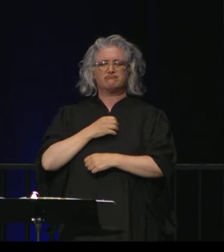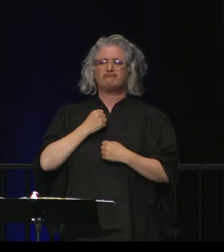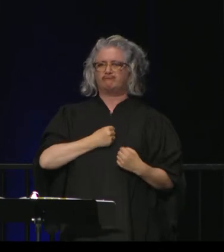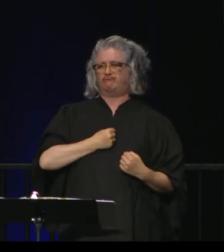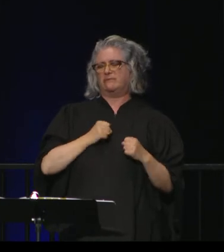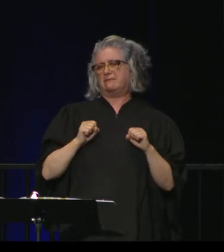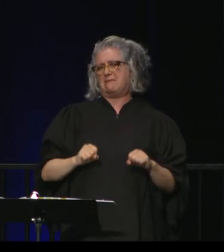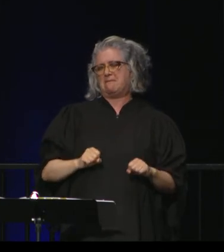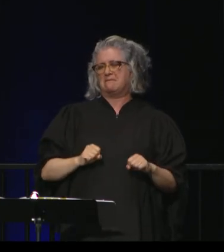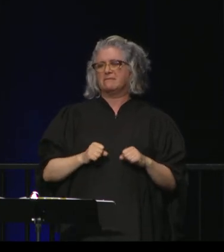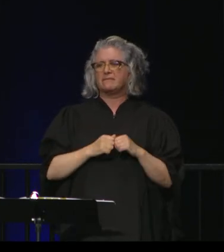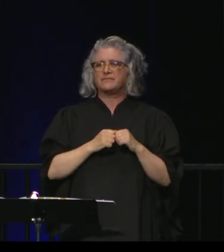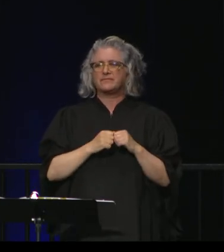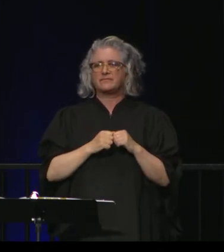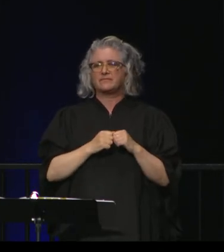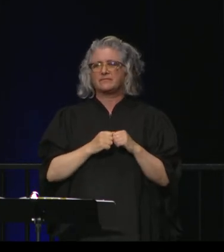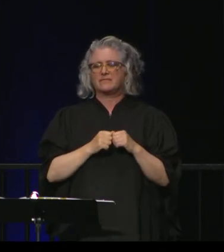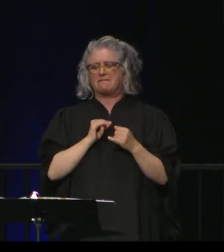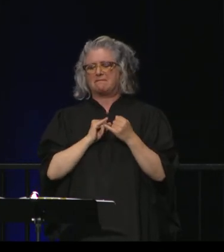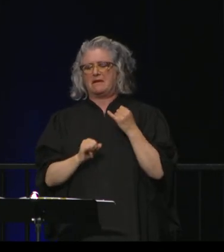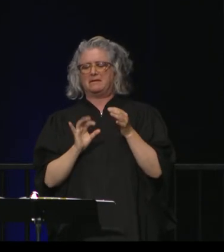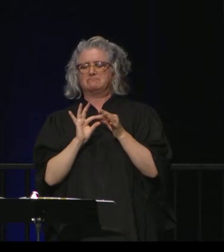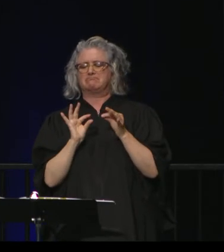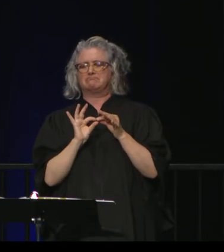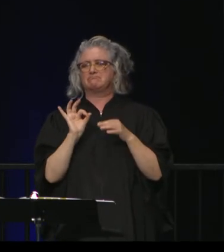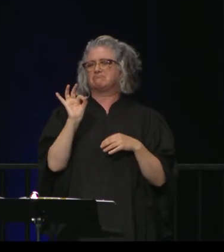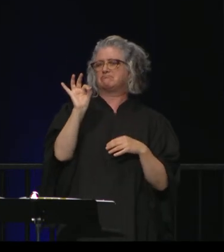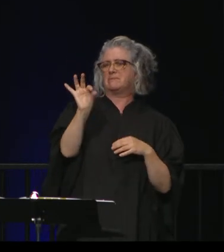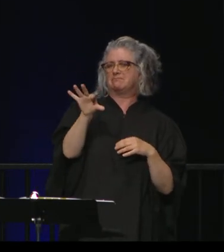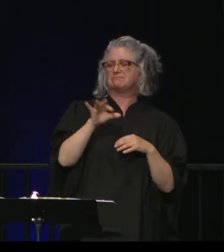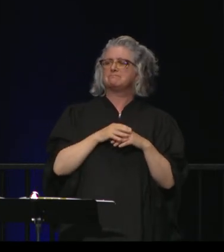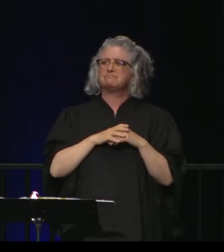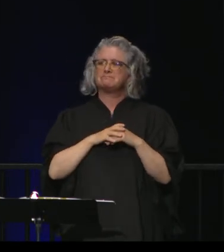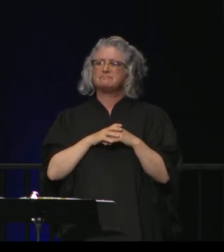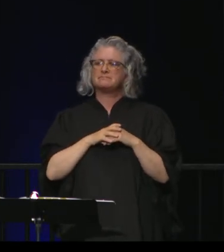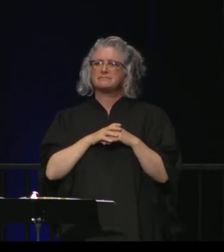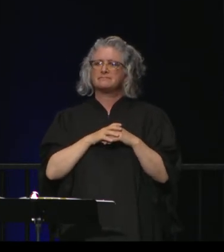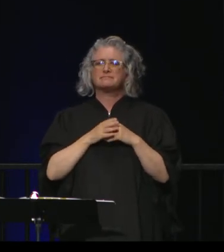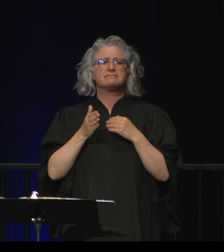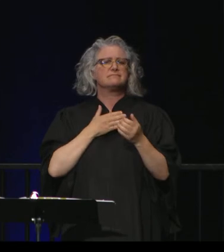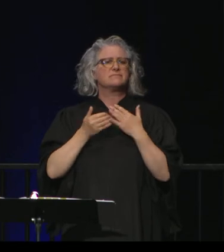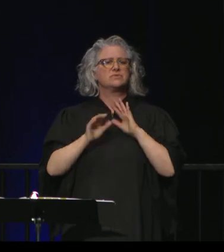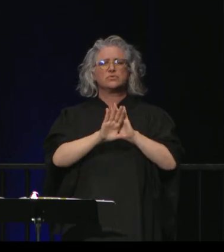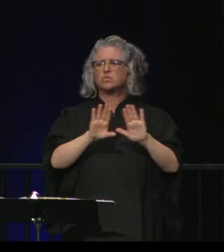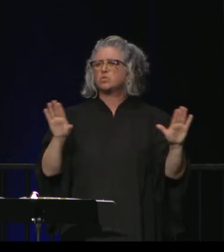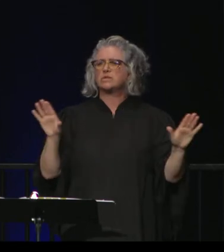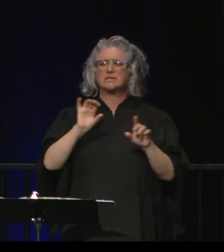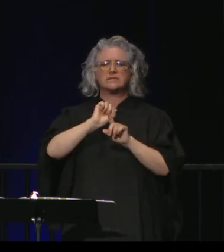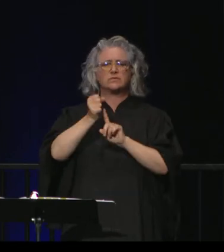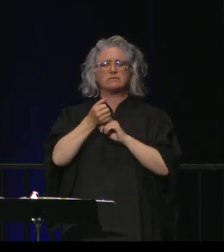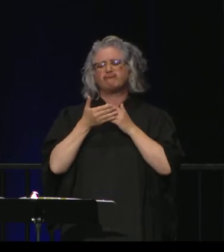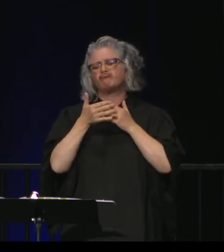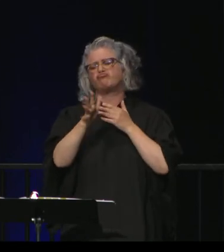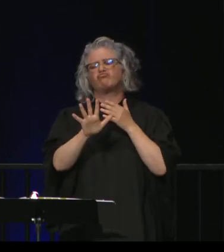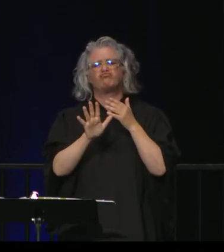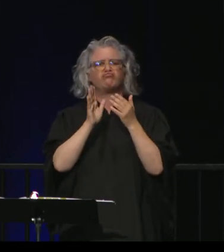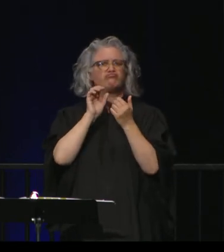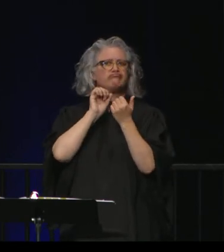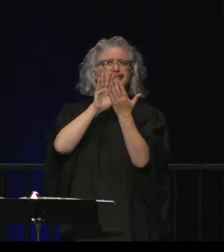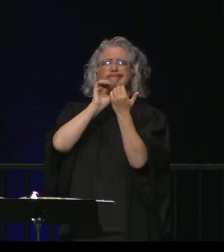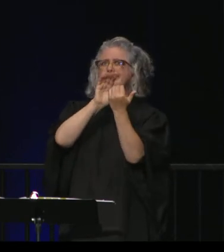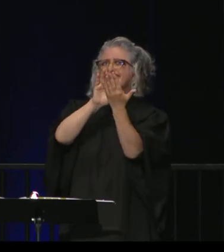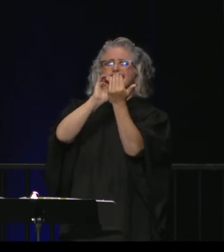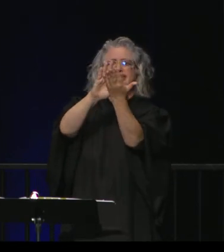So I leave you with these final words. Regardless of what circumstances you may face, you